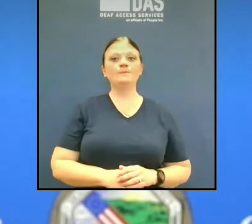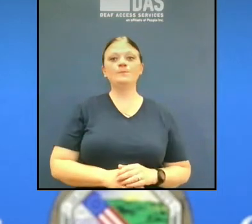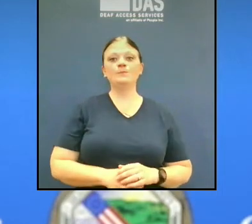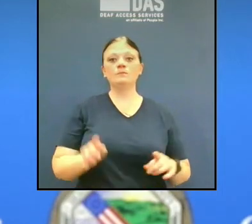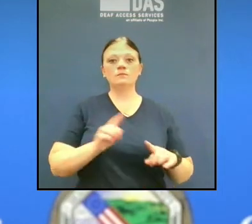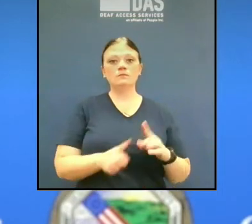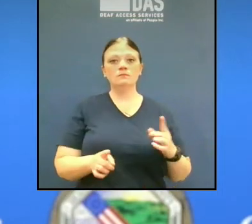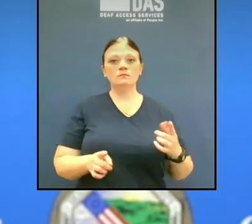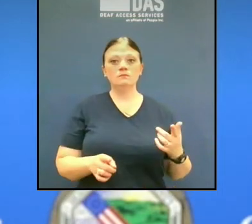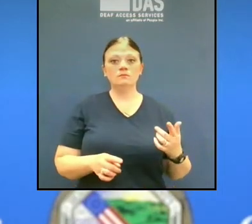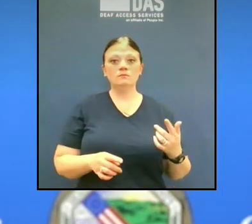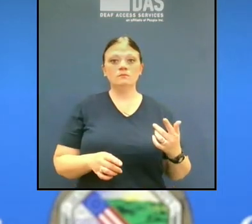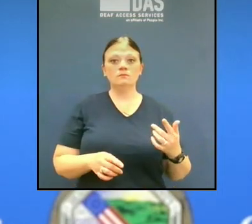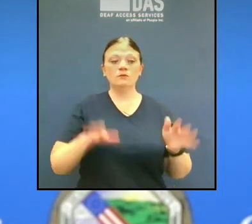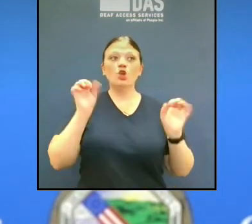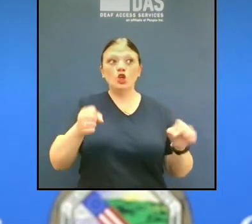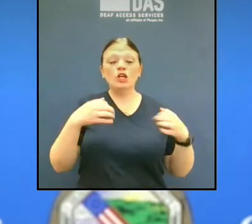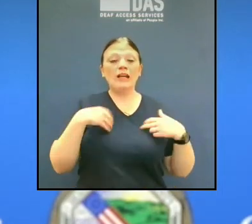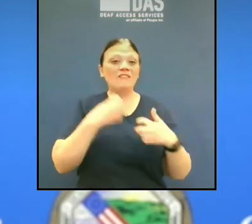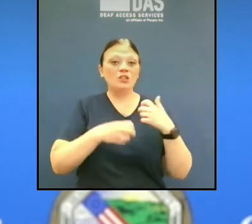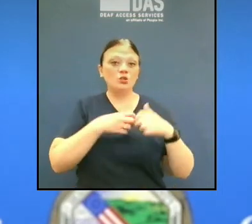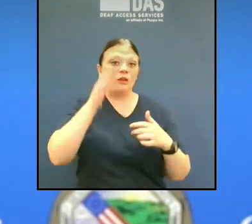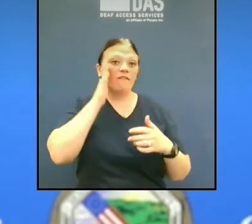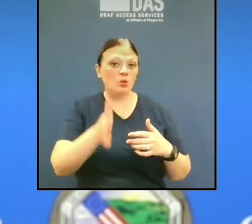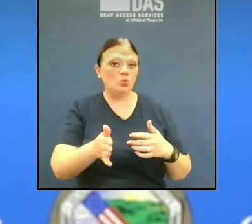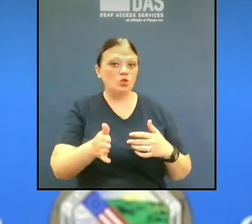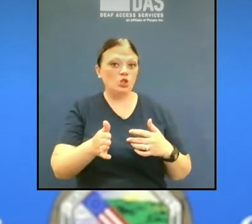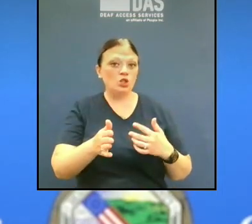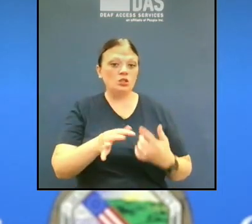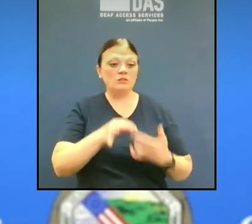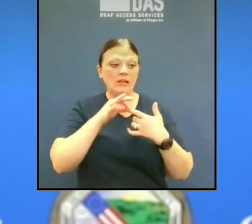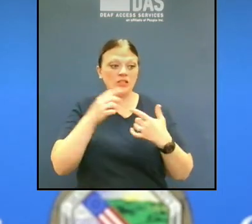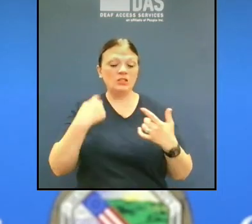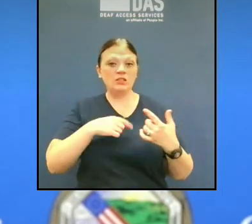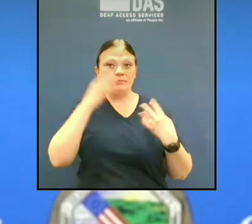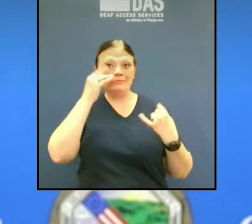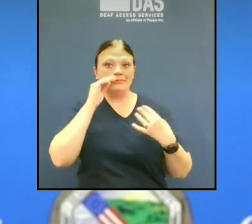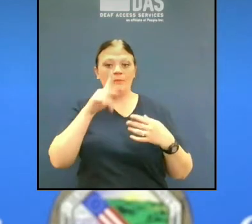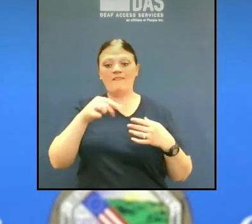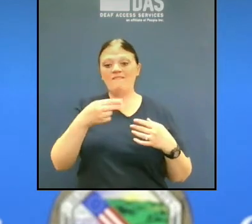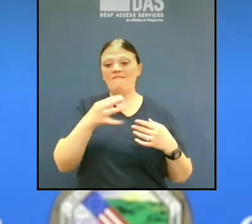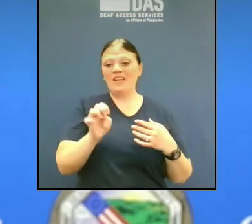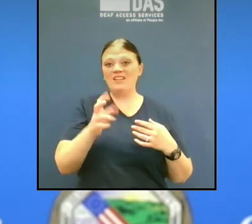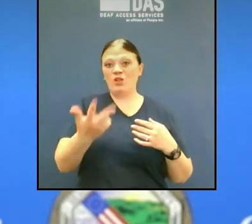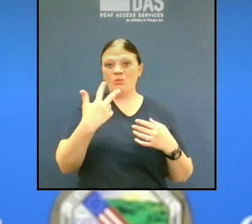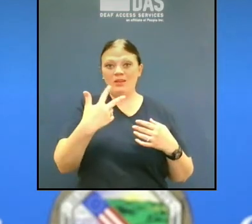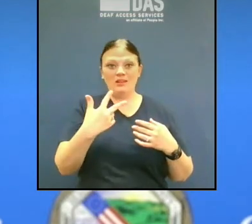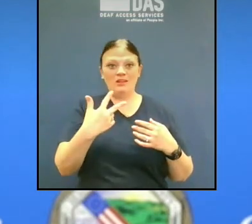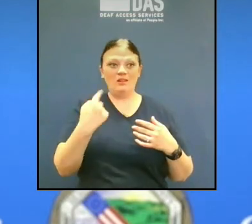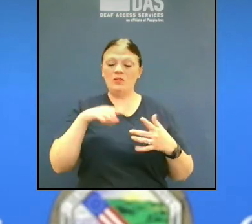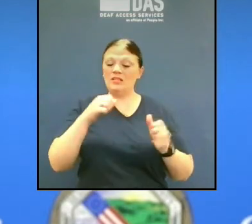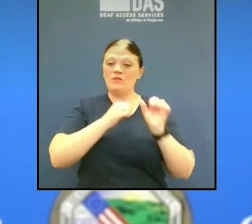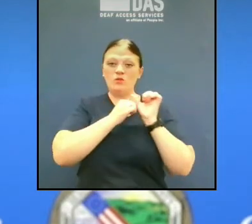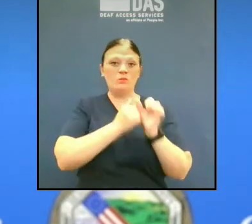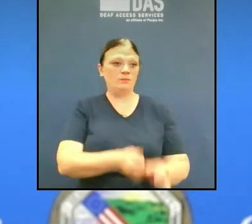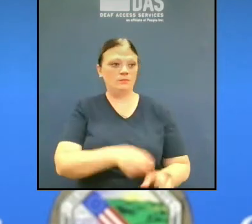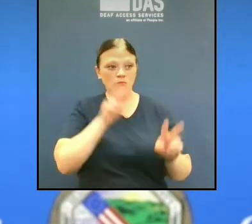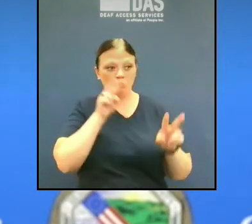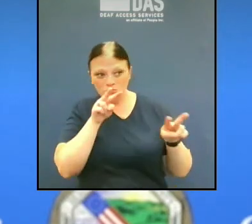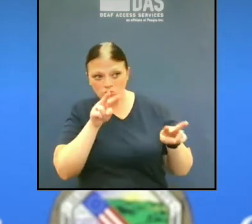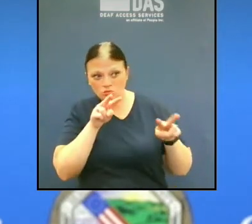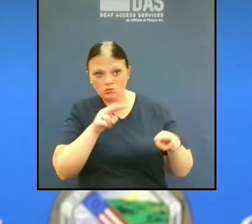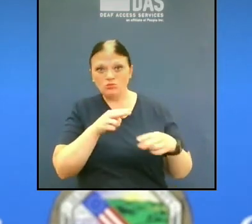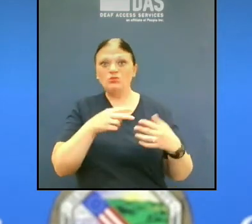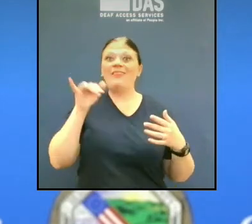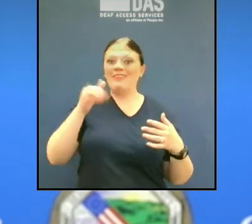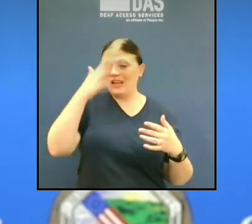Yeah, it could have an issue in the future, especially as we're thinking about going into phase 3. We're just going to have to keep track of it, and that's why we want to